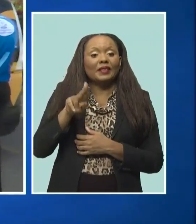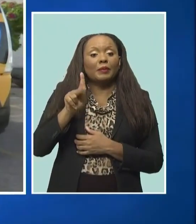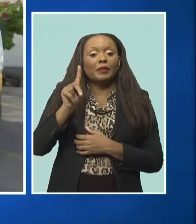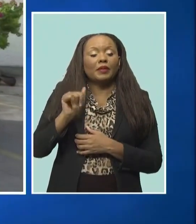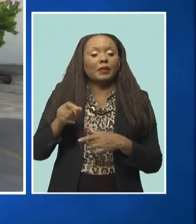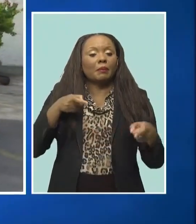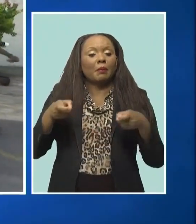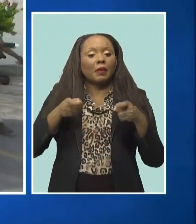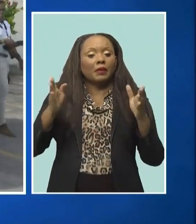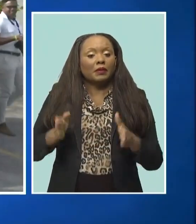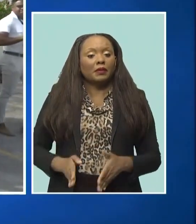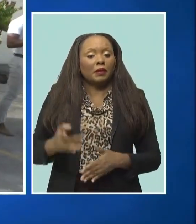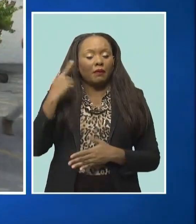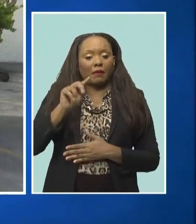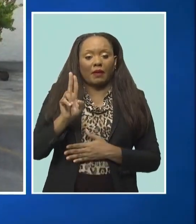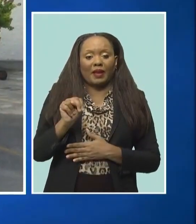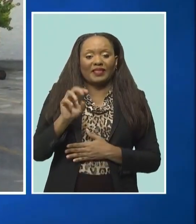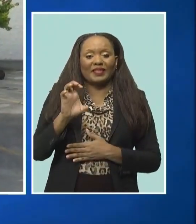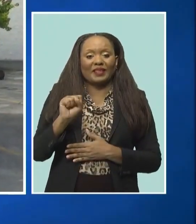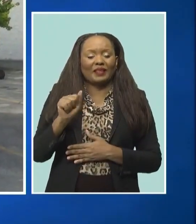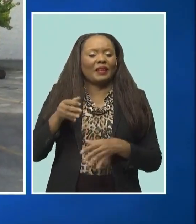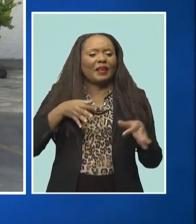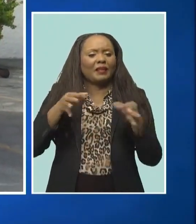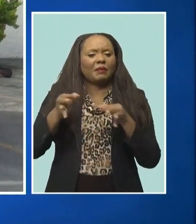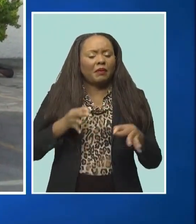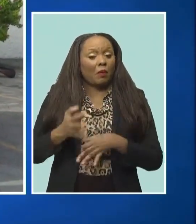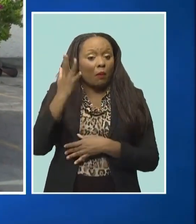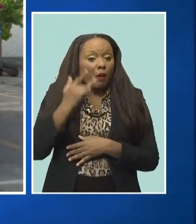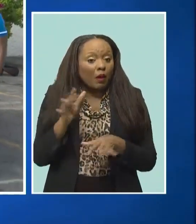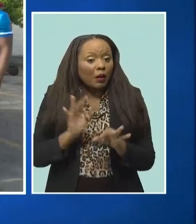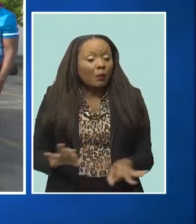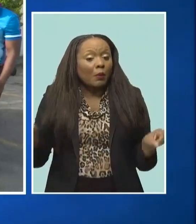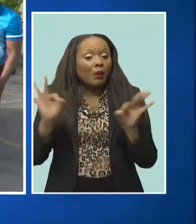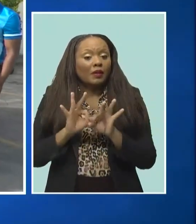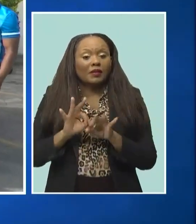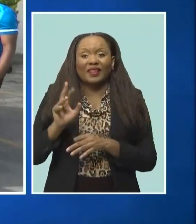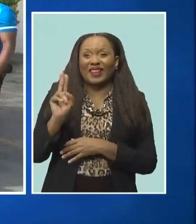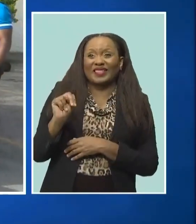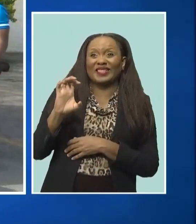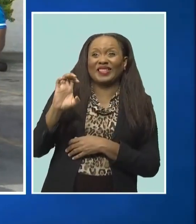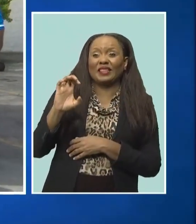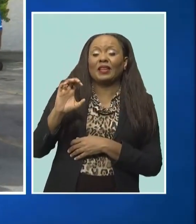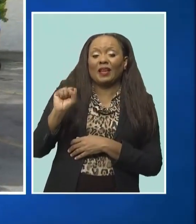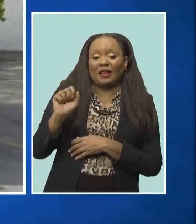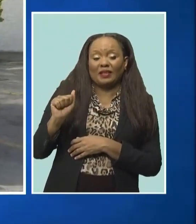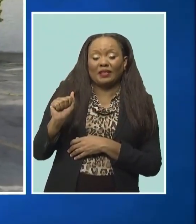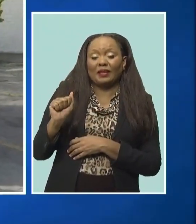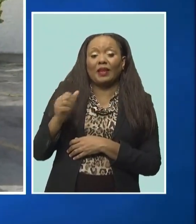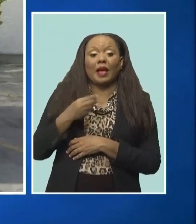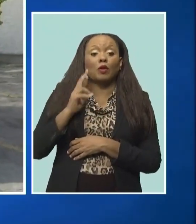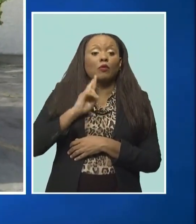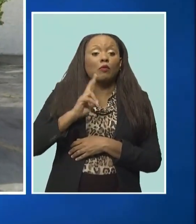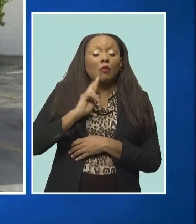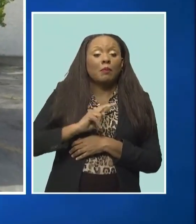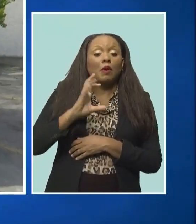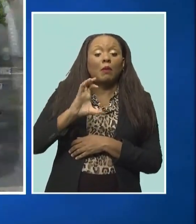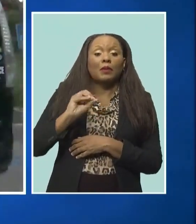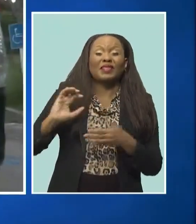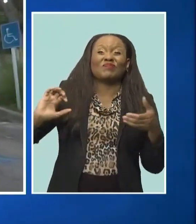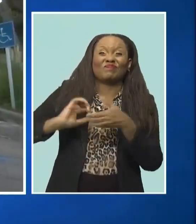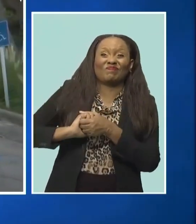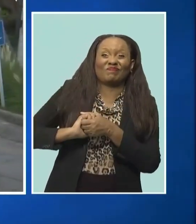Accessibility can always be improved. I don't know that I am completely satisfied with it, but it's a work in progress. Right